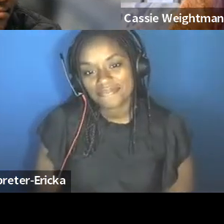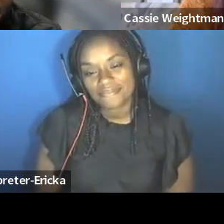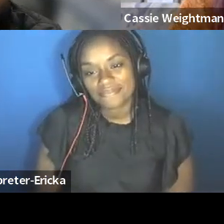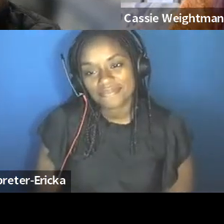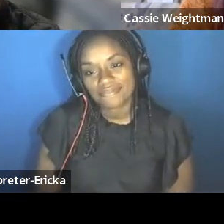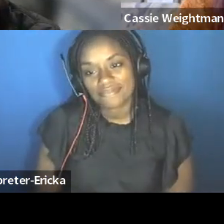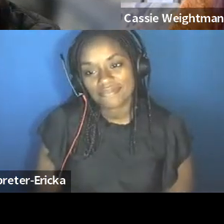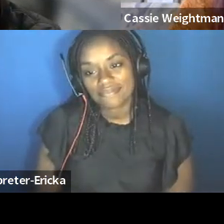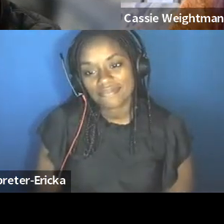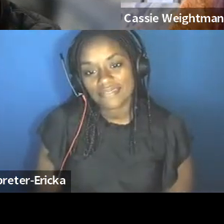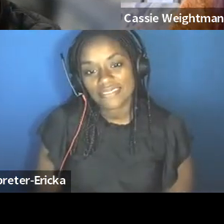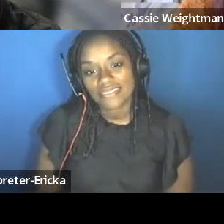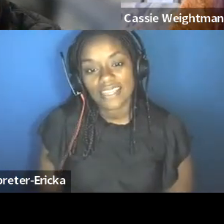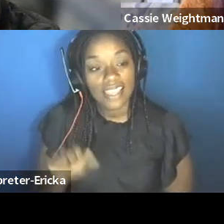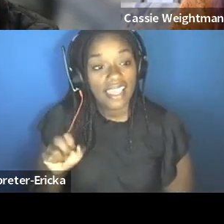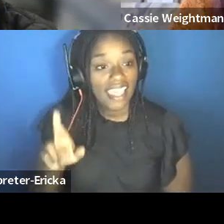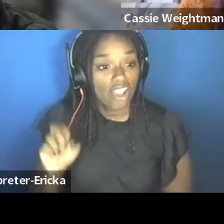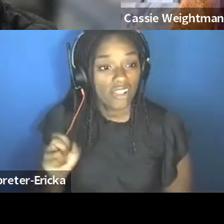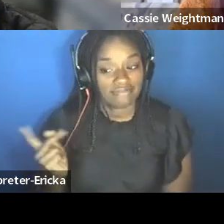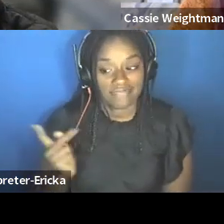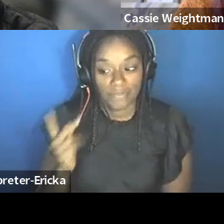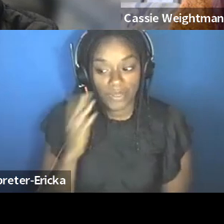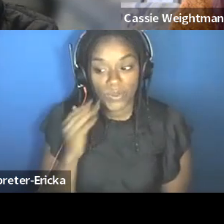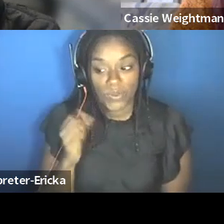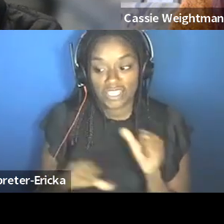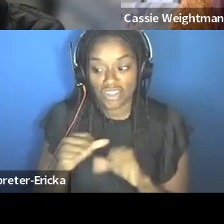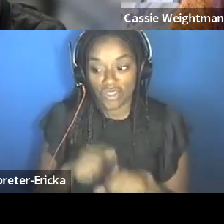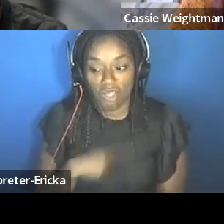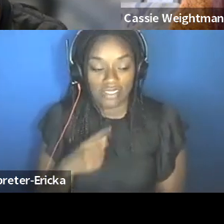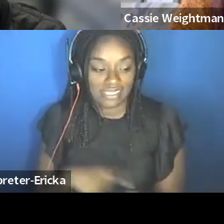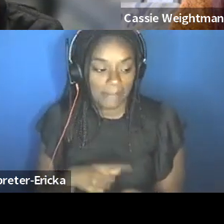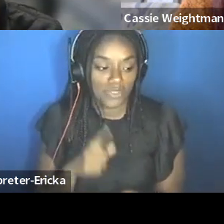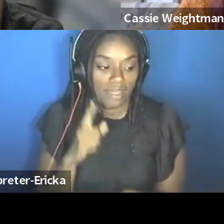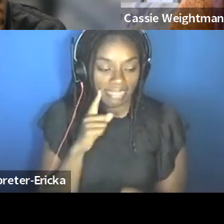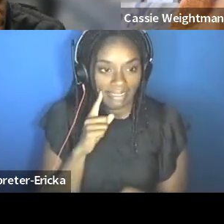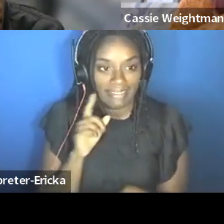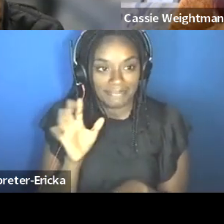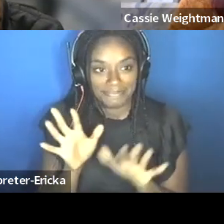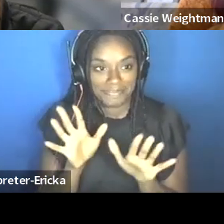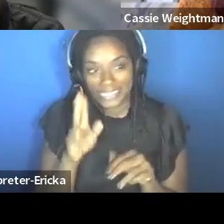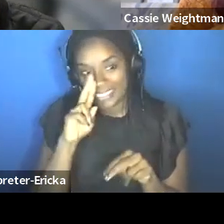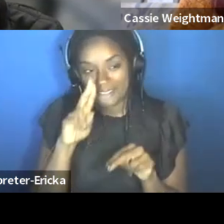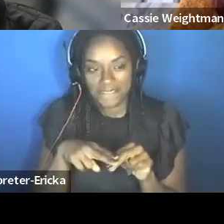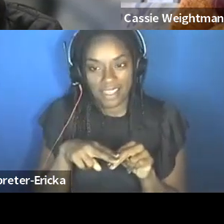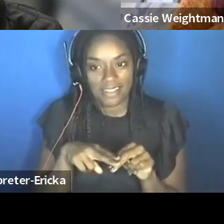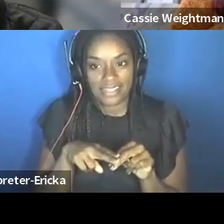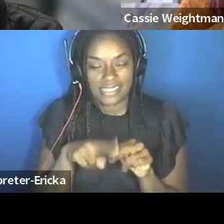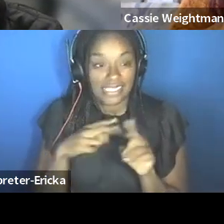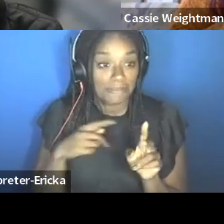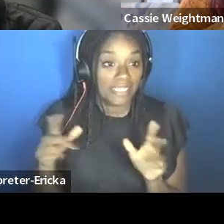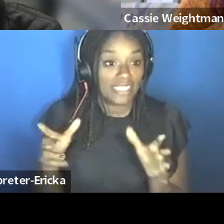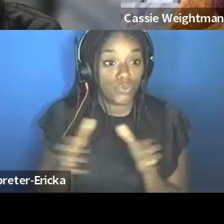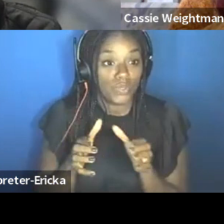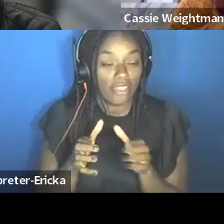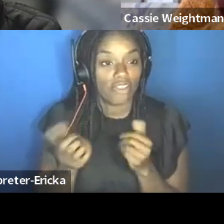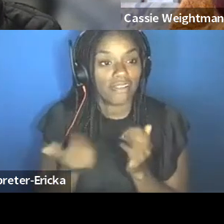I'm so glad. Arius and I have known each other for a long time. And so I think it's really fun to have to get to be back together. And